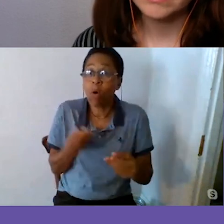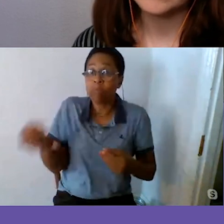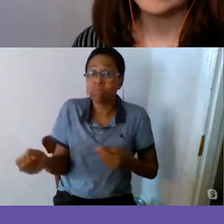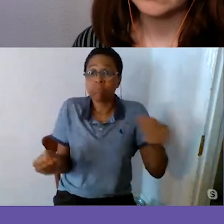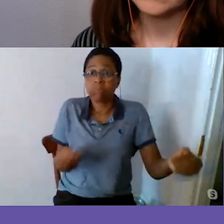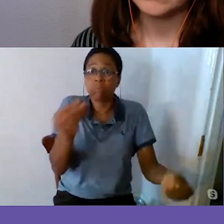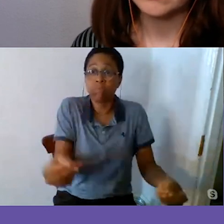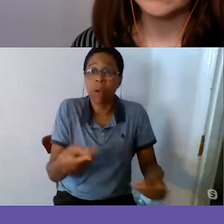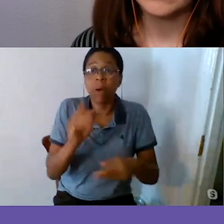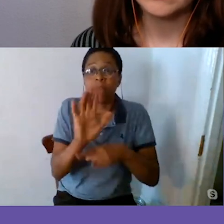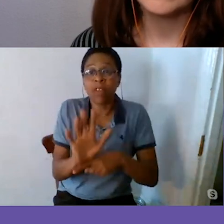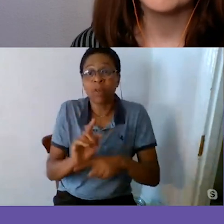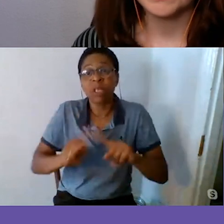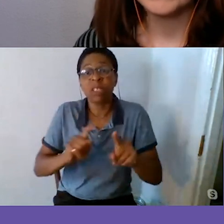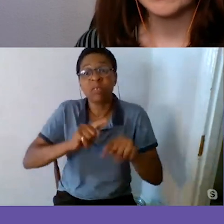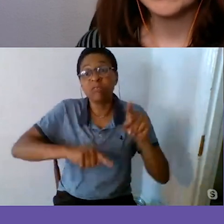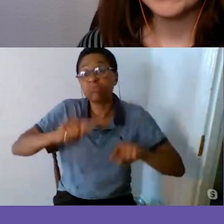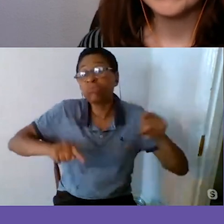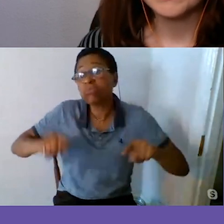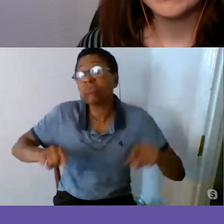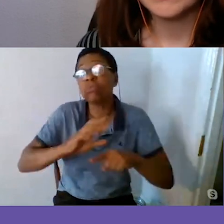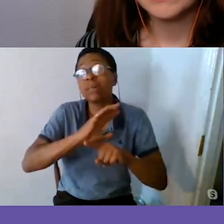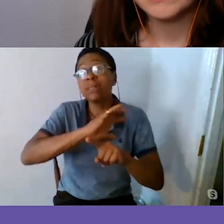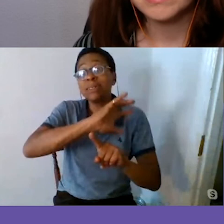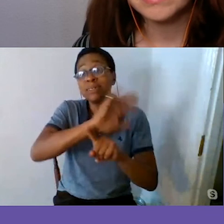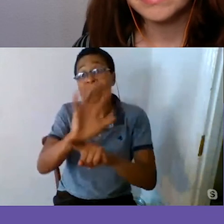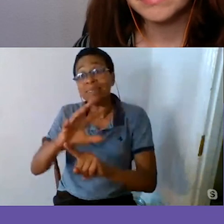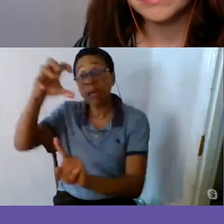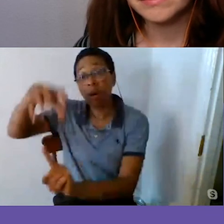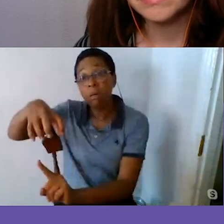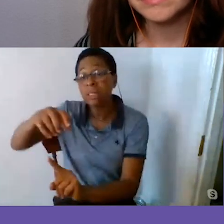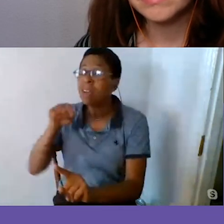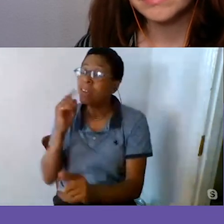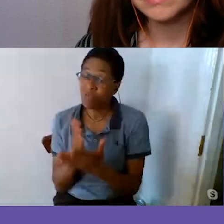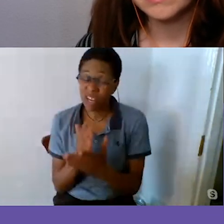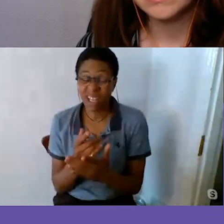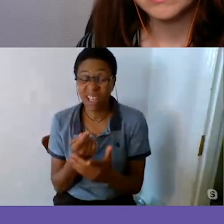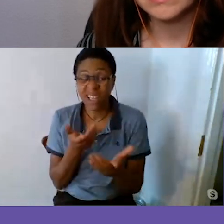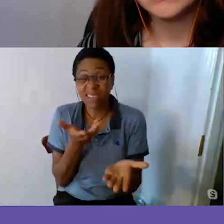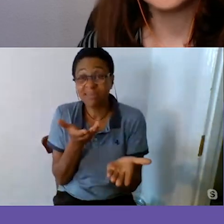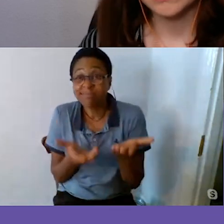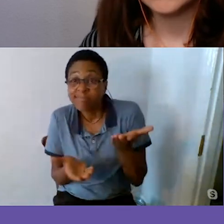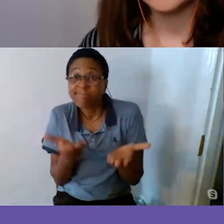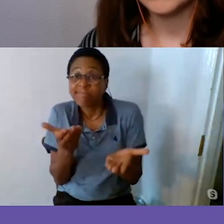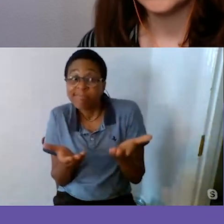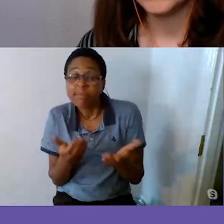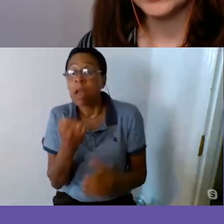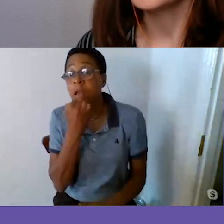talk about, share Lesflicks, join us. It's a numbers game. The more of us there are, the more we can do. So